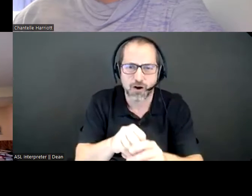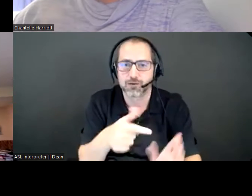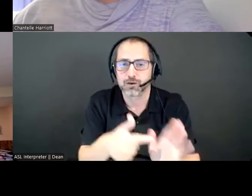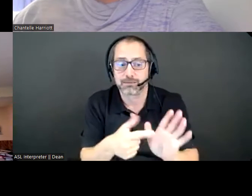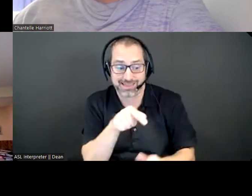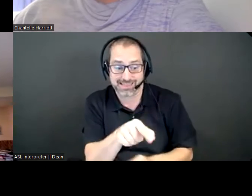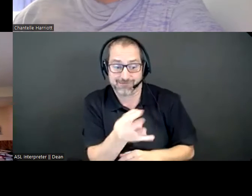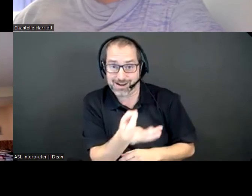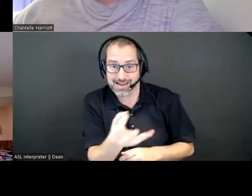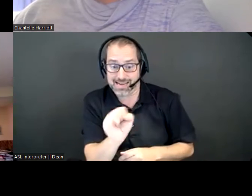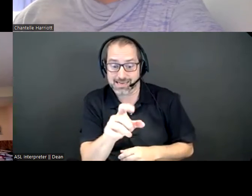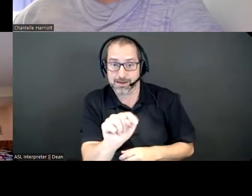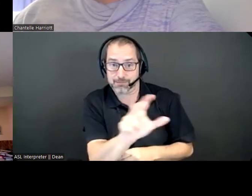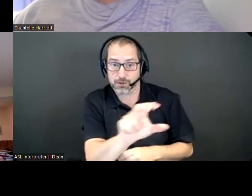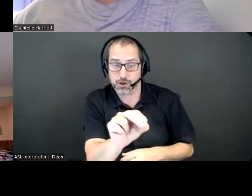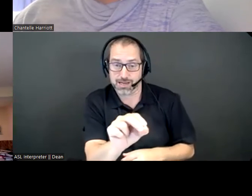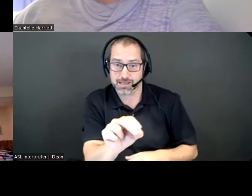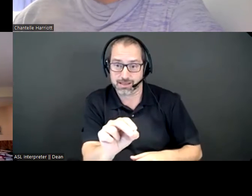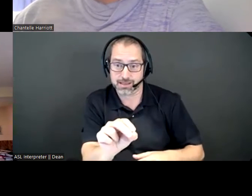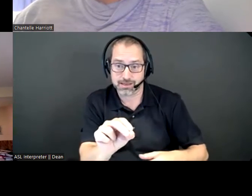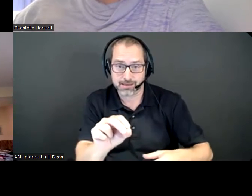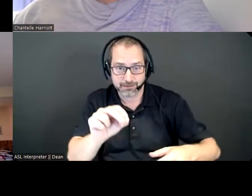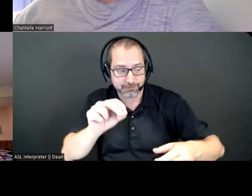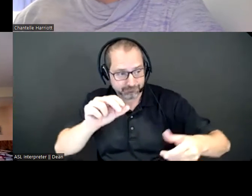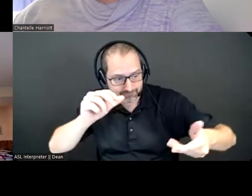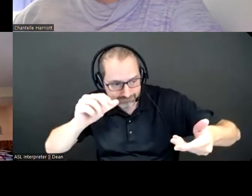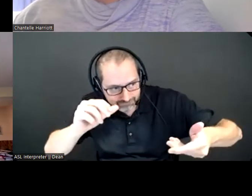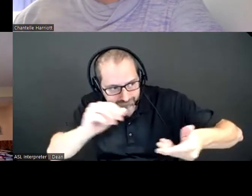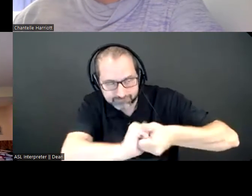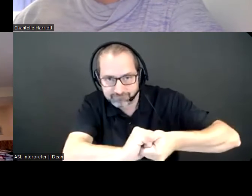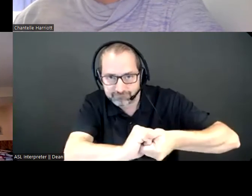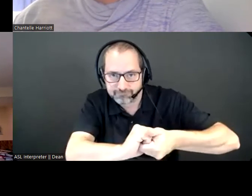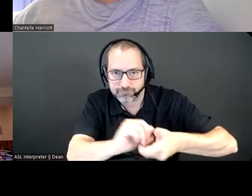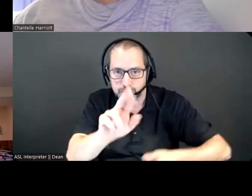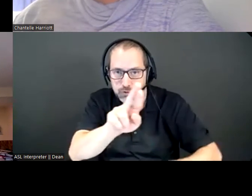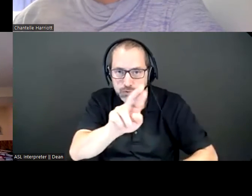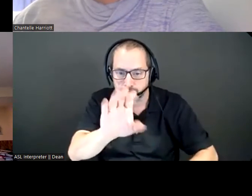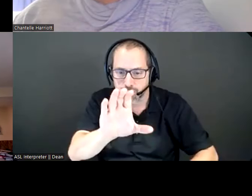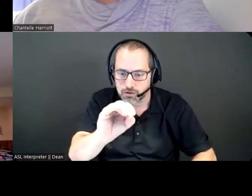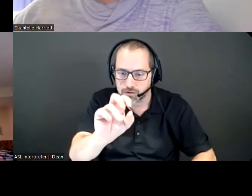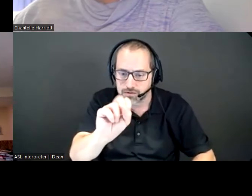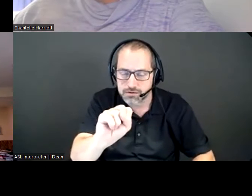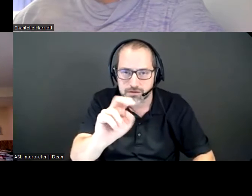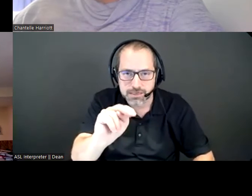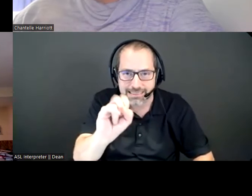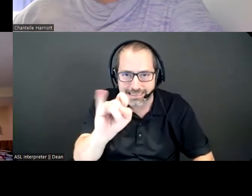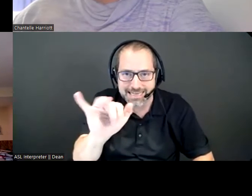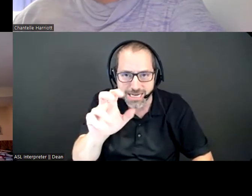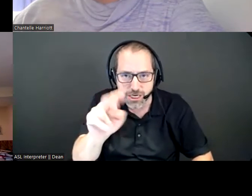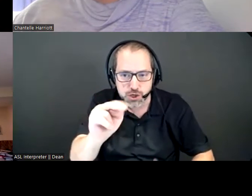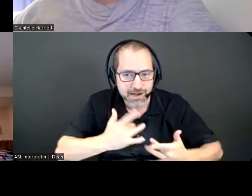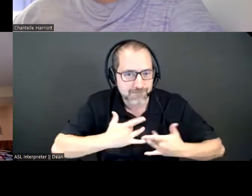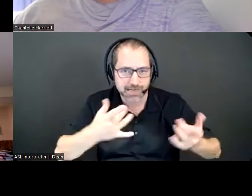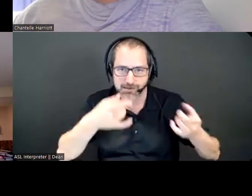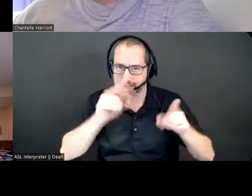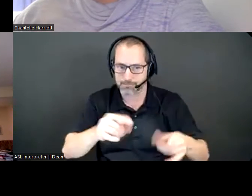September 30th. Reconciliation events are happening all over the area here. And so my part